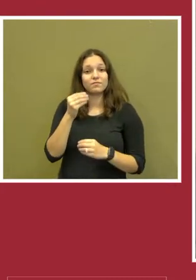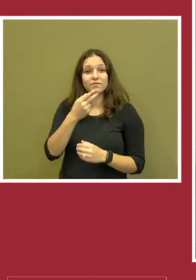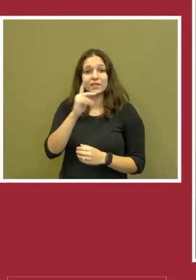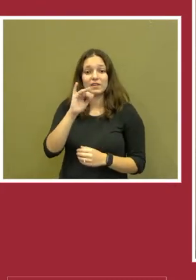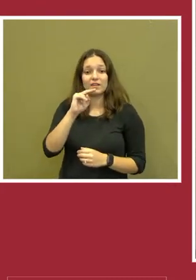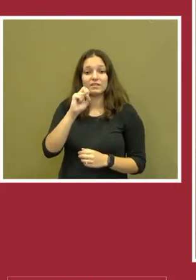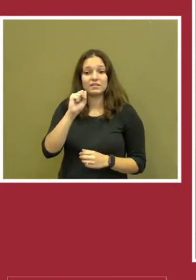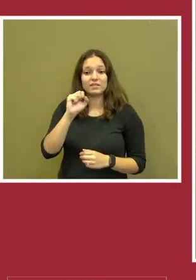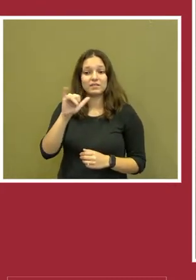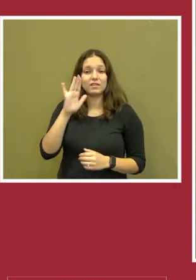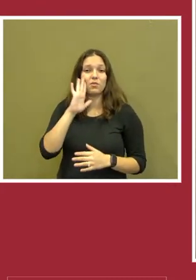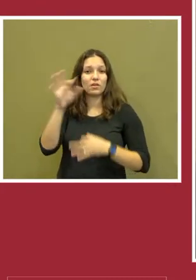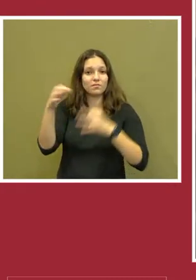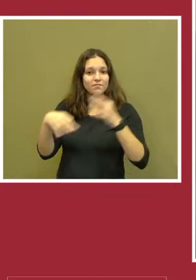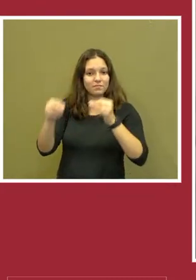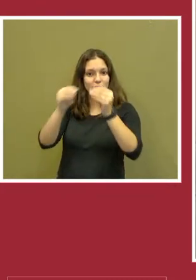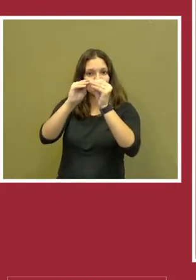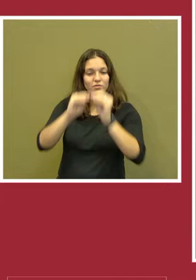that.